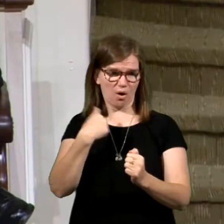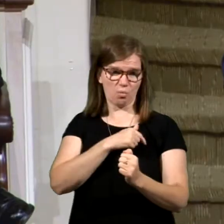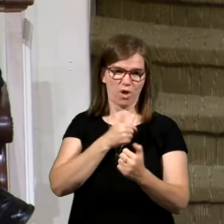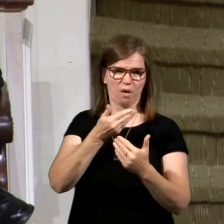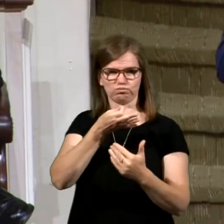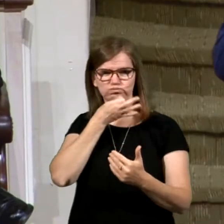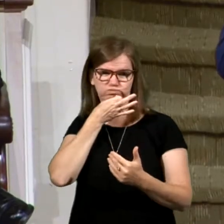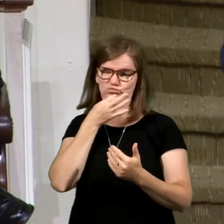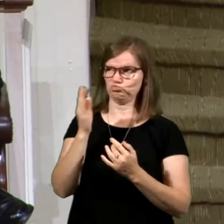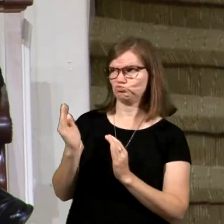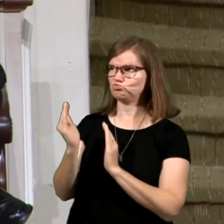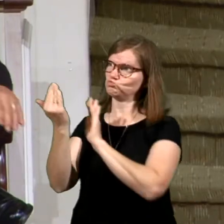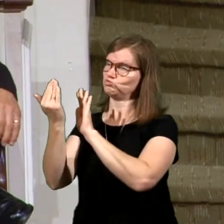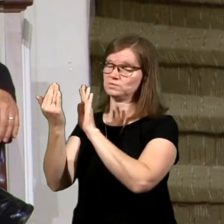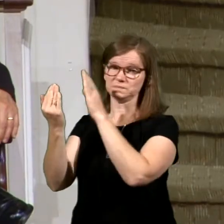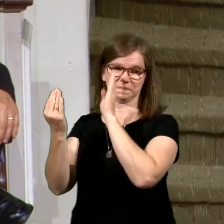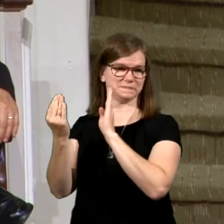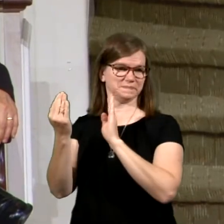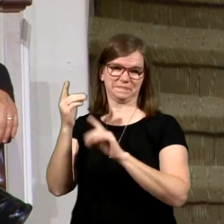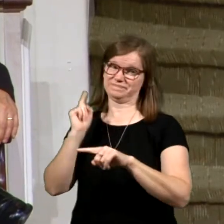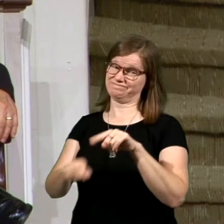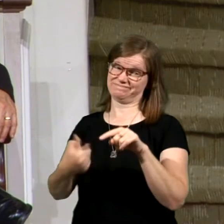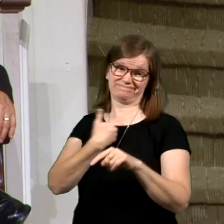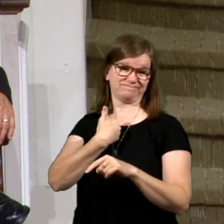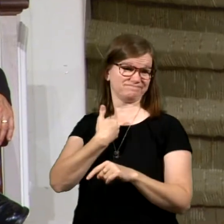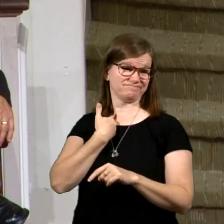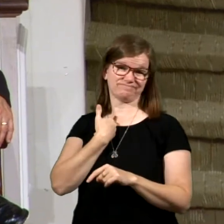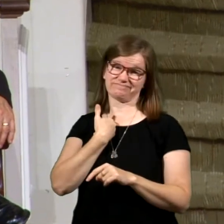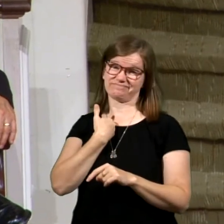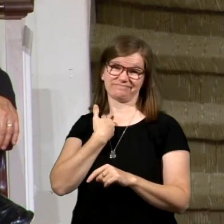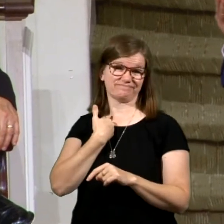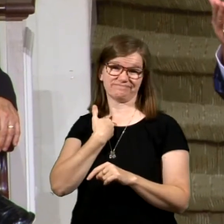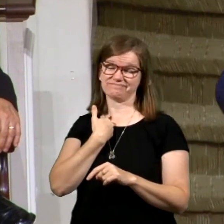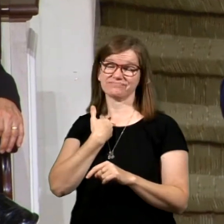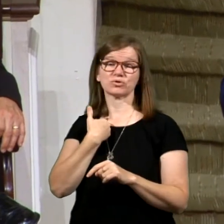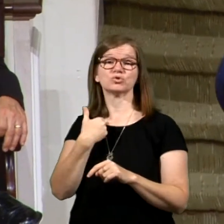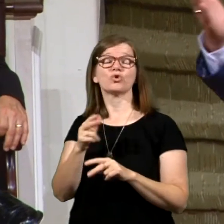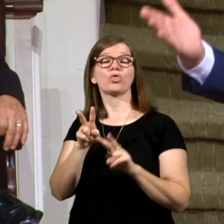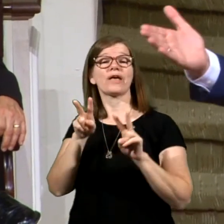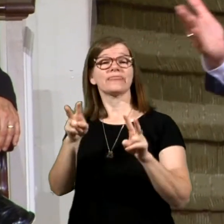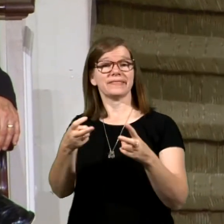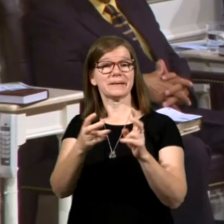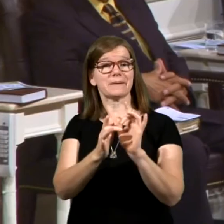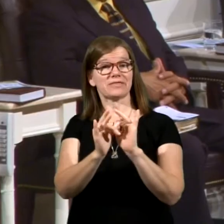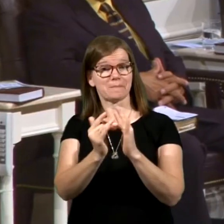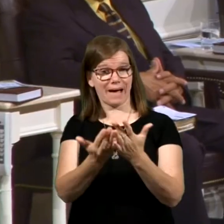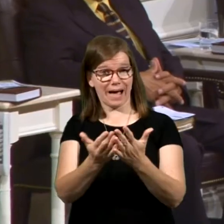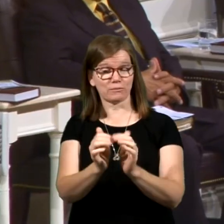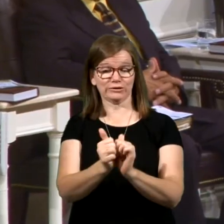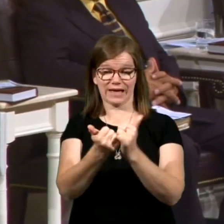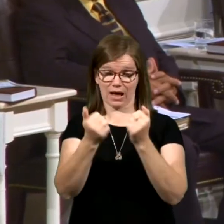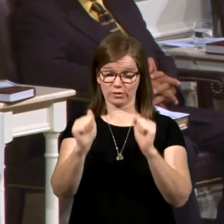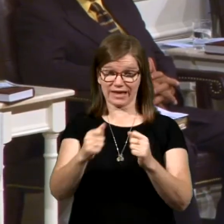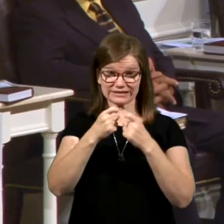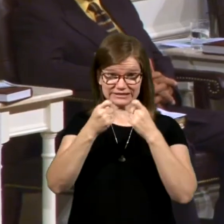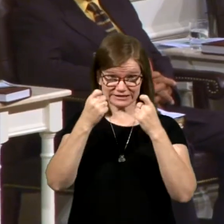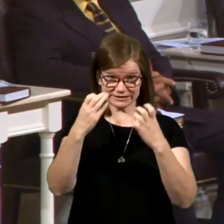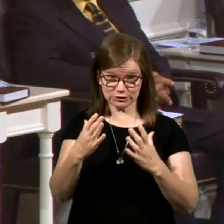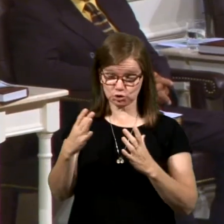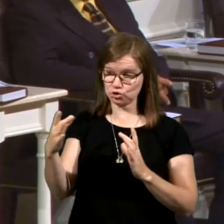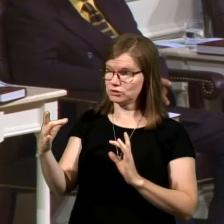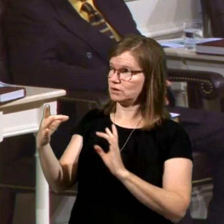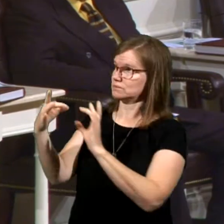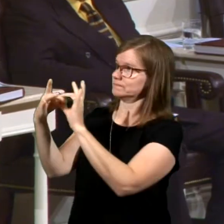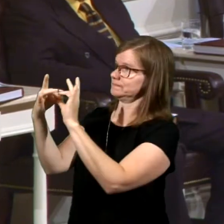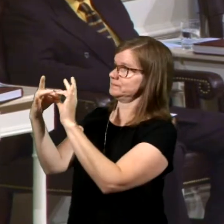in our own righteousness. So the theme of the Bible is how can sinners like us be reconciled with a God